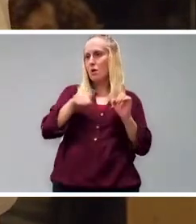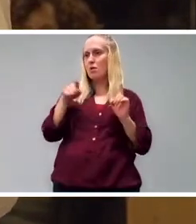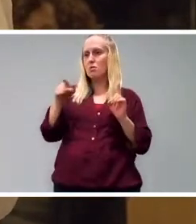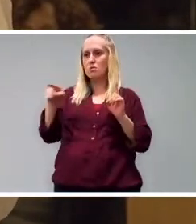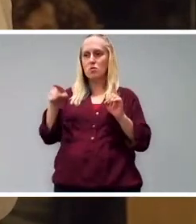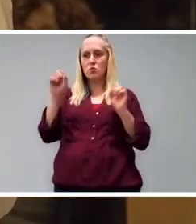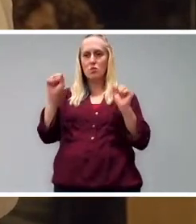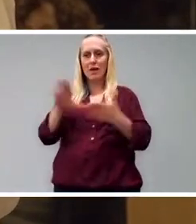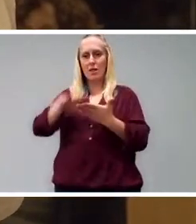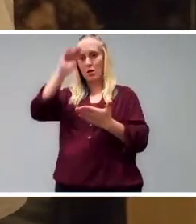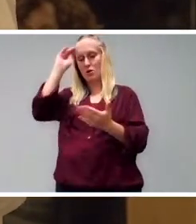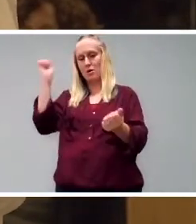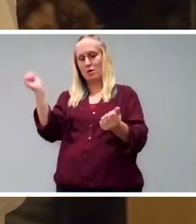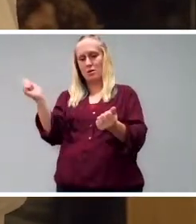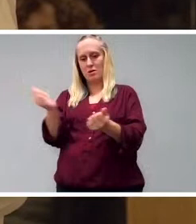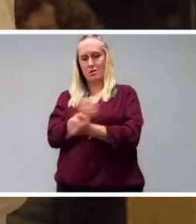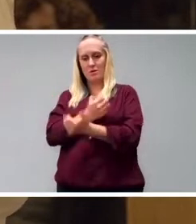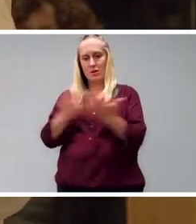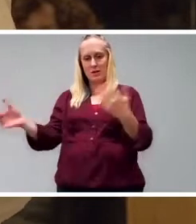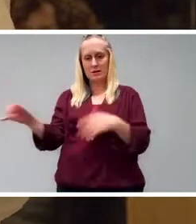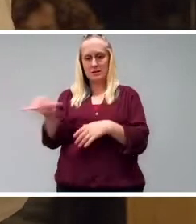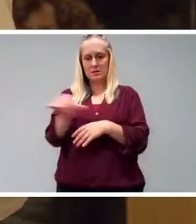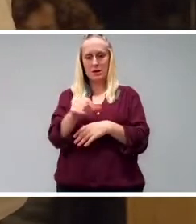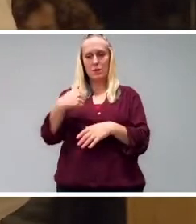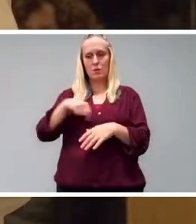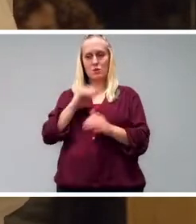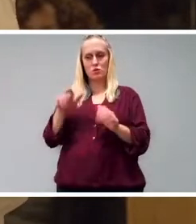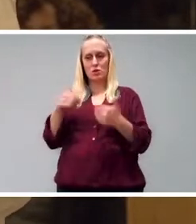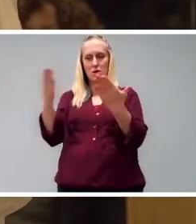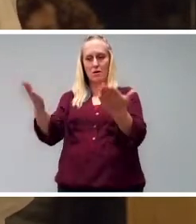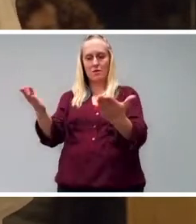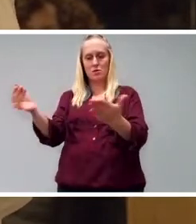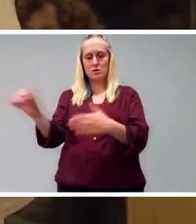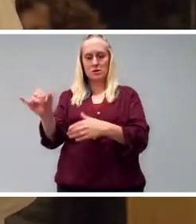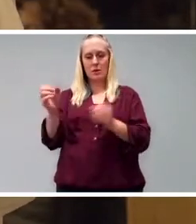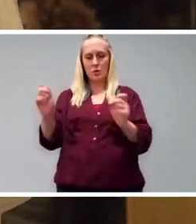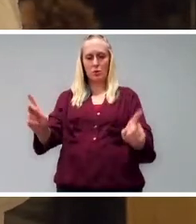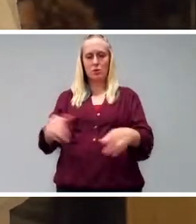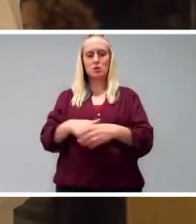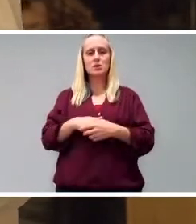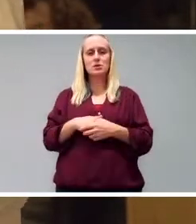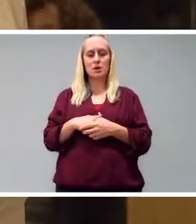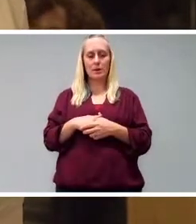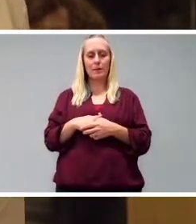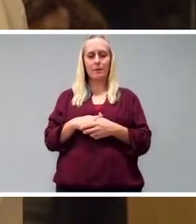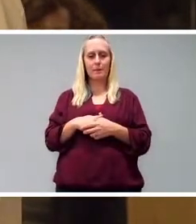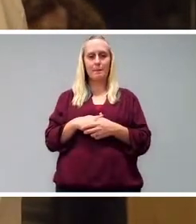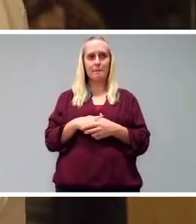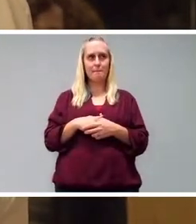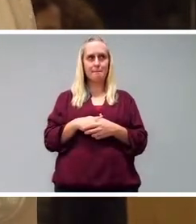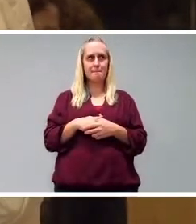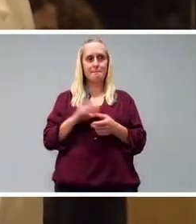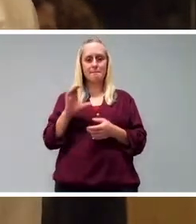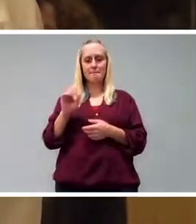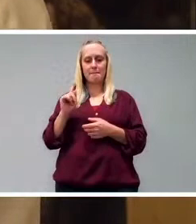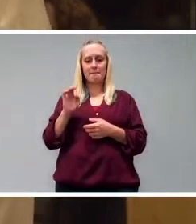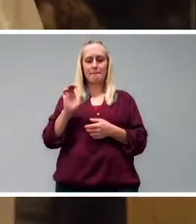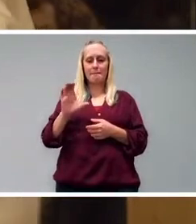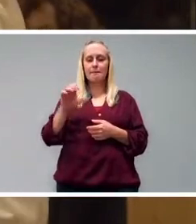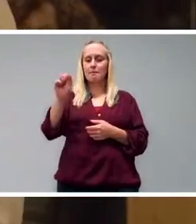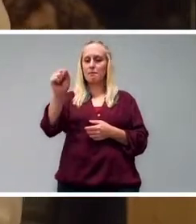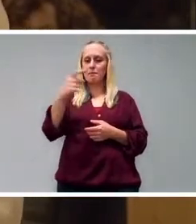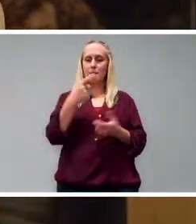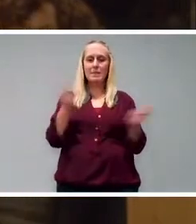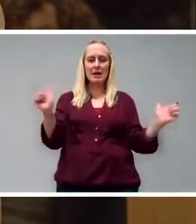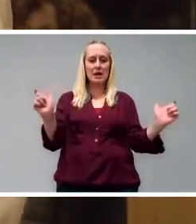too. And if you guys take the opportunities that are offered at our school as well, you guys will get that, too. But yeah, CTEC definitely big, huge